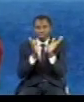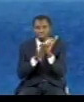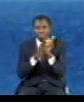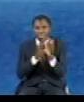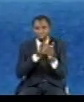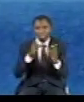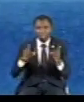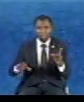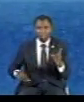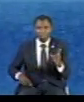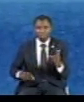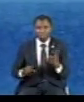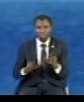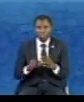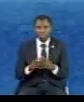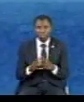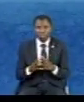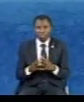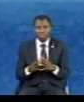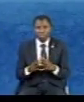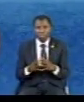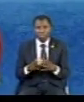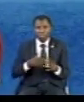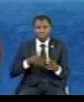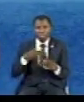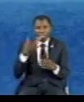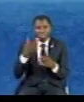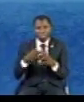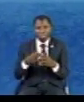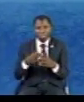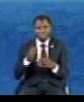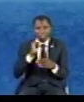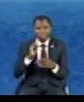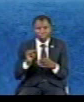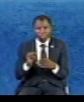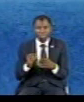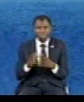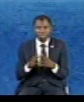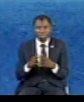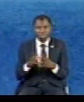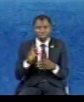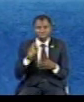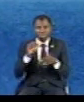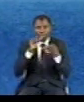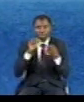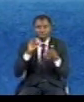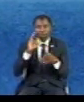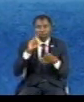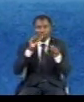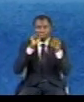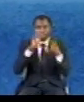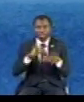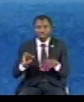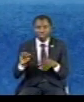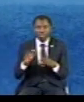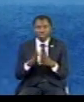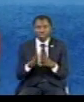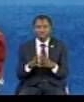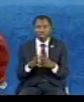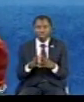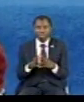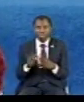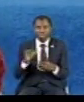Lord. My name is Frances Blessing. By the grace of God, I'm saved. I'm